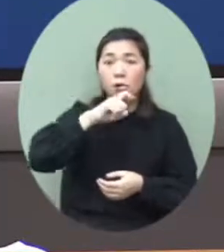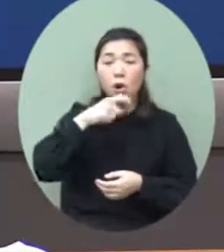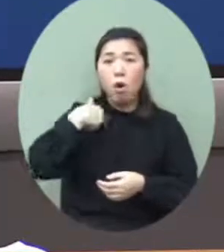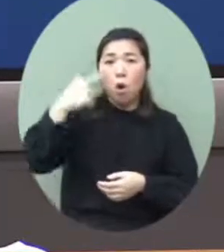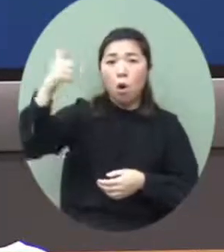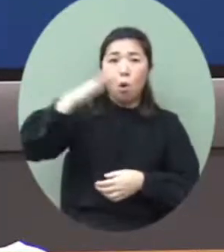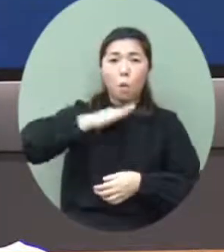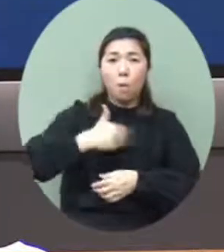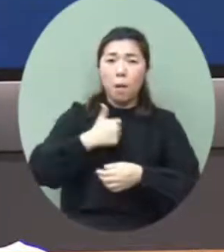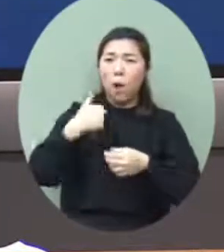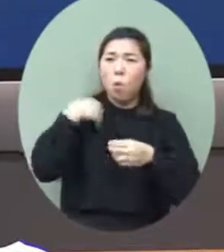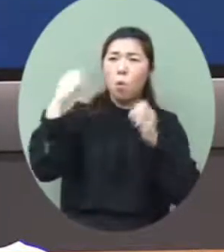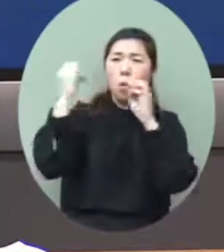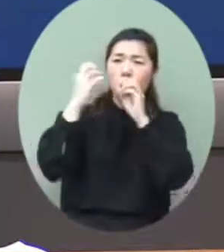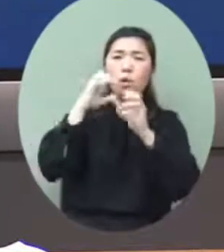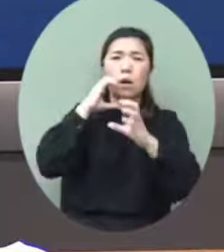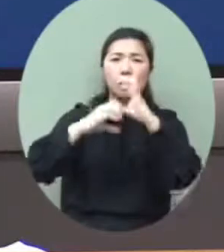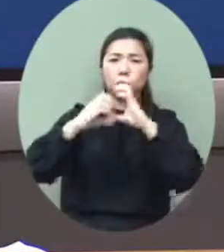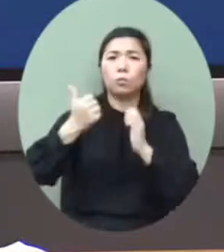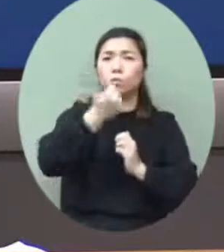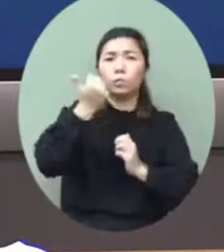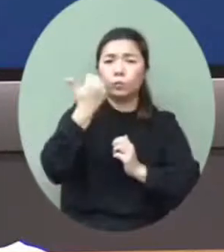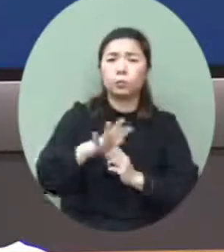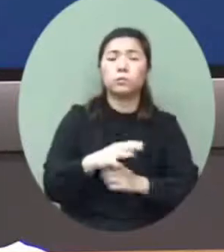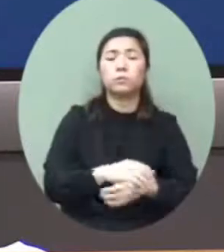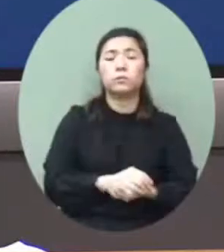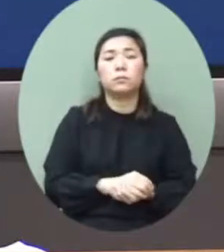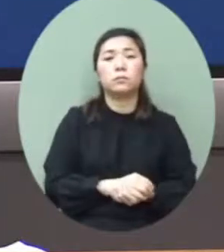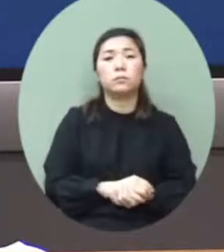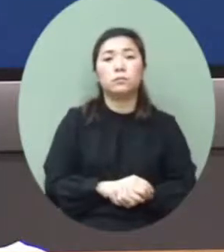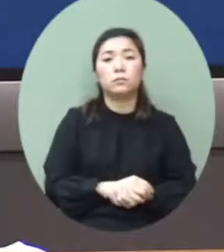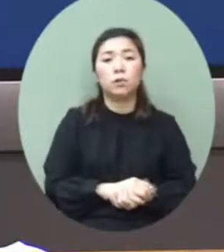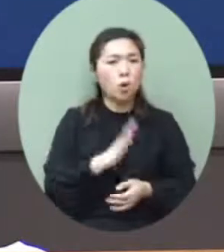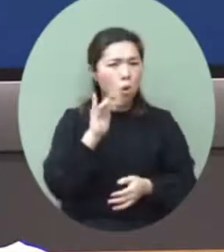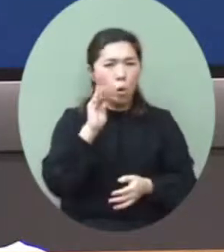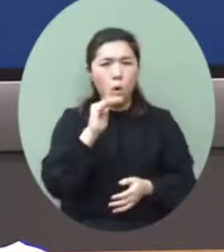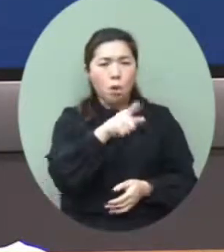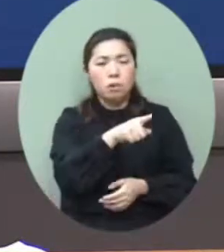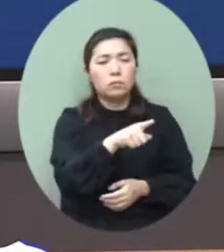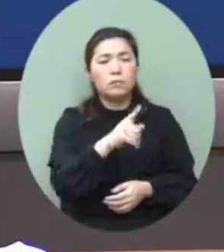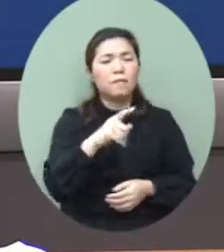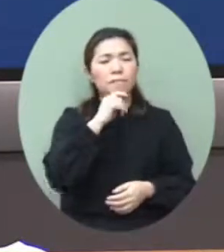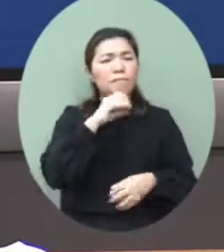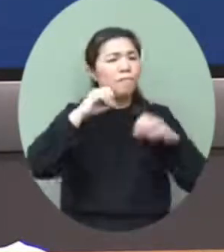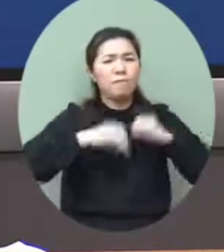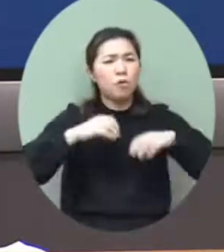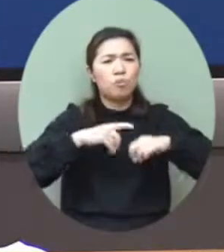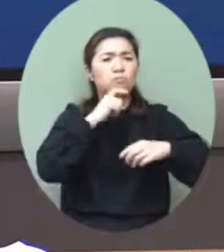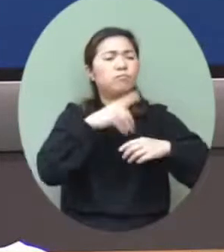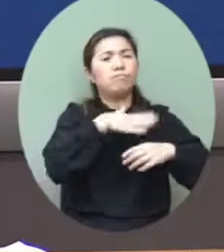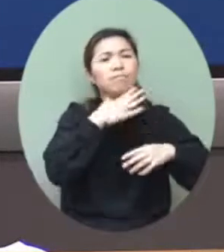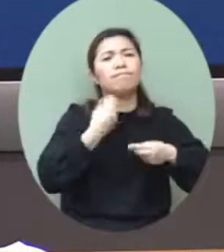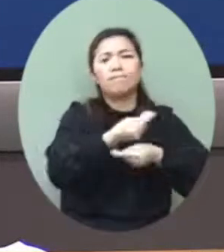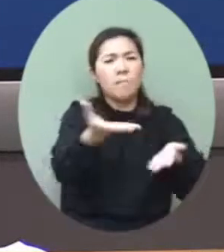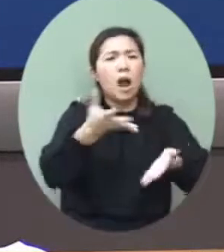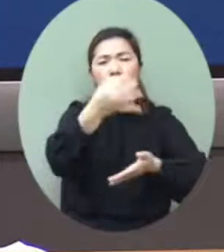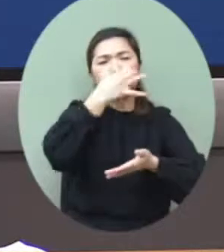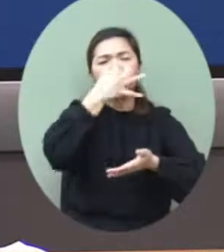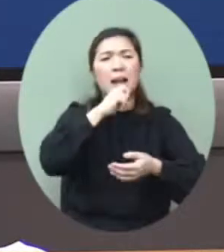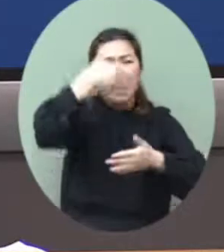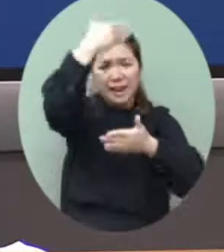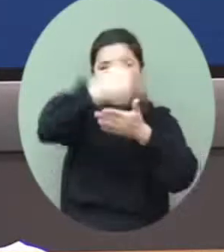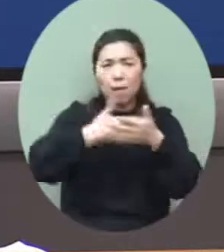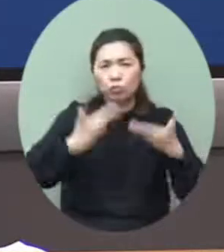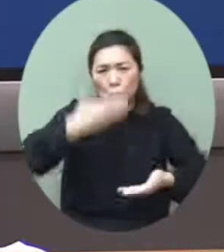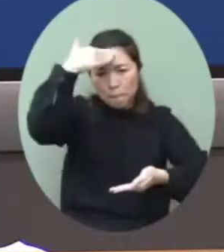we don't have to be frugal in the use of the drugs. And we have contacted